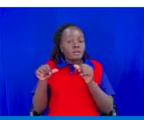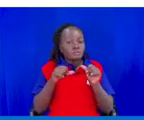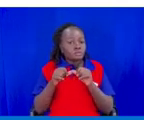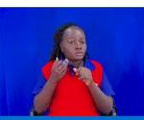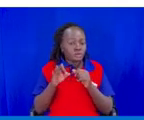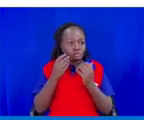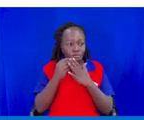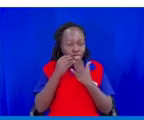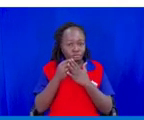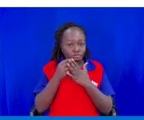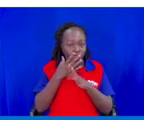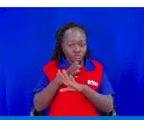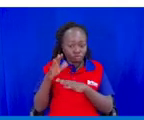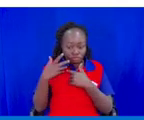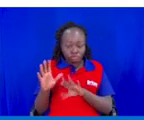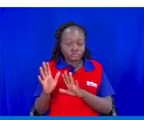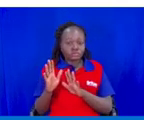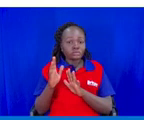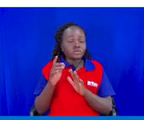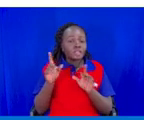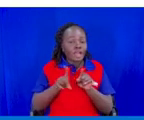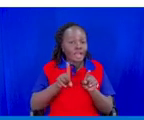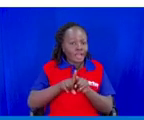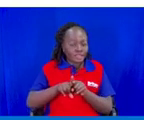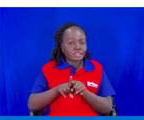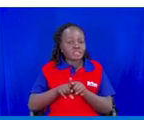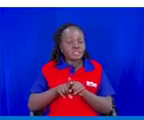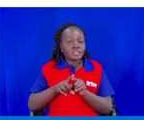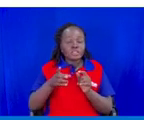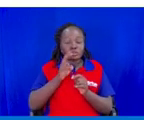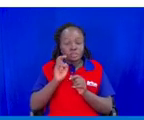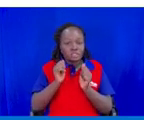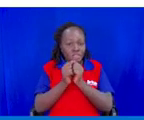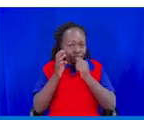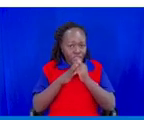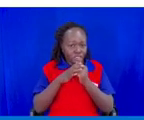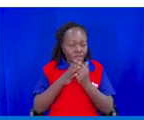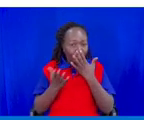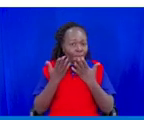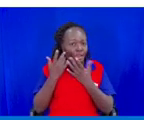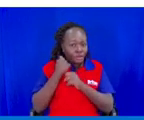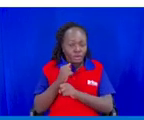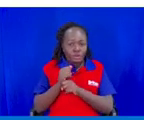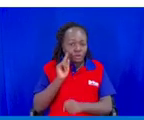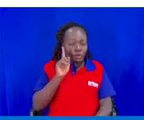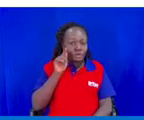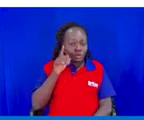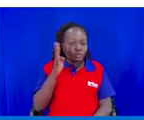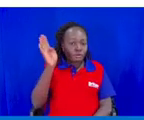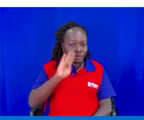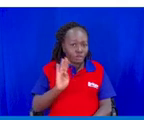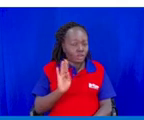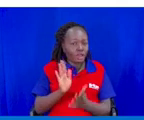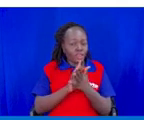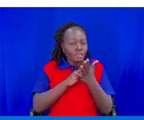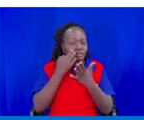at December 2019, the unit holders' balances were at about 1.4 billion, and the fund therefore closed